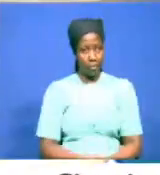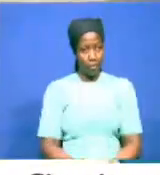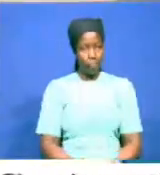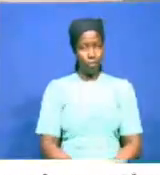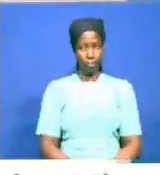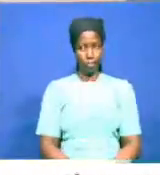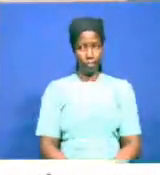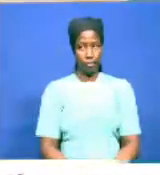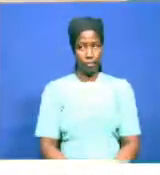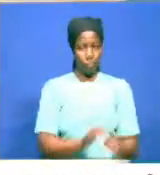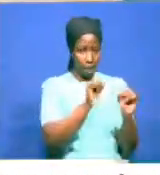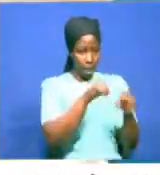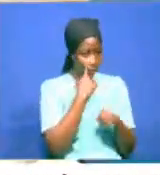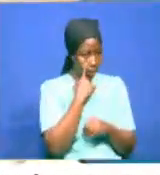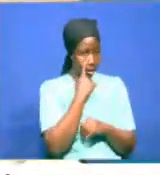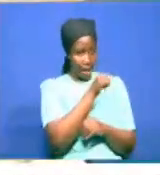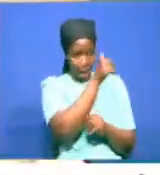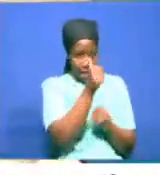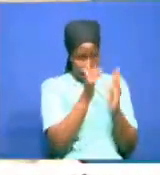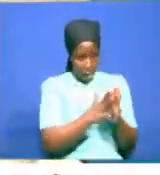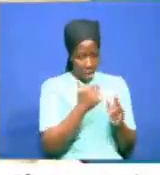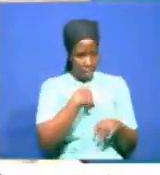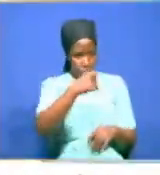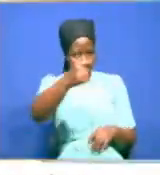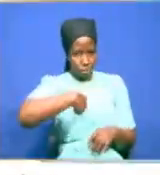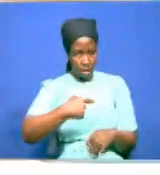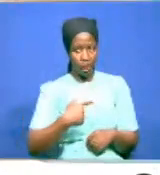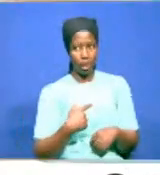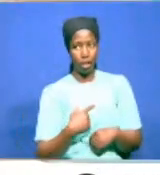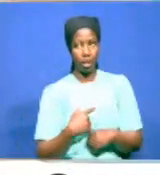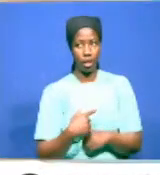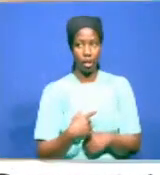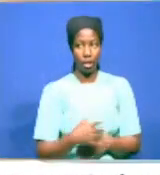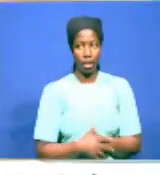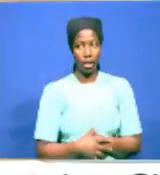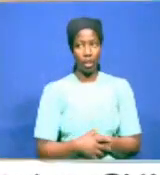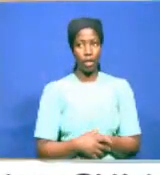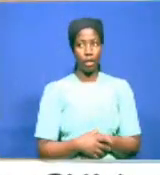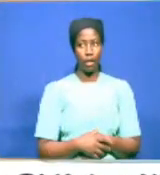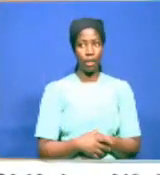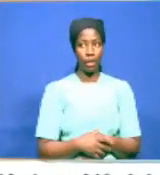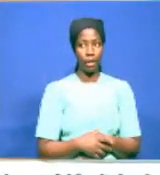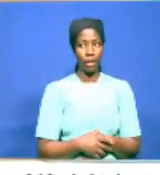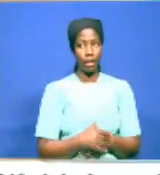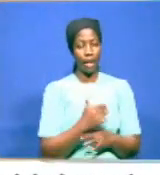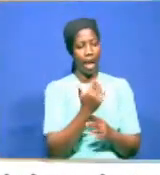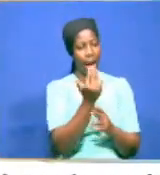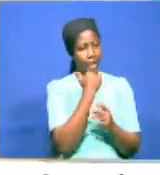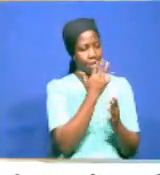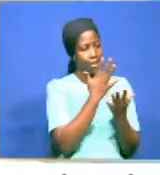And I can see somebody had earlier sent a text message, of course, asked whether MPs